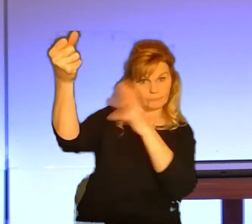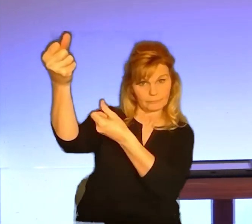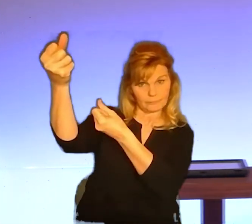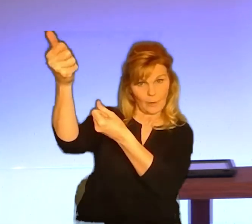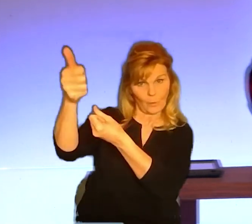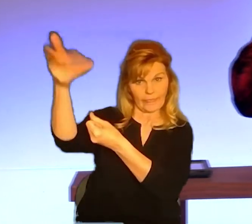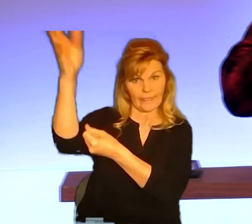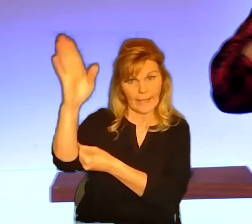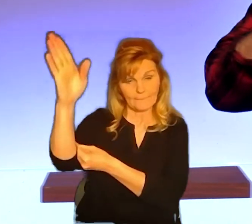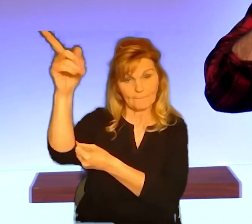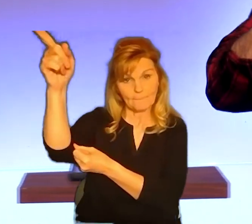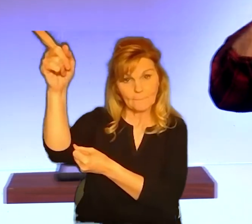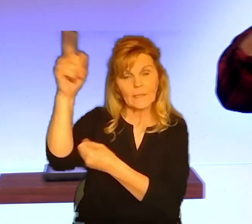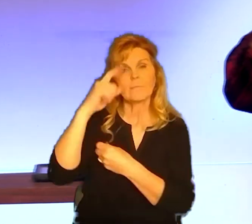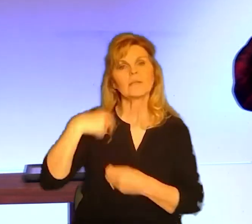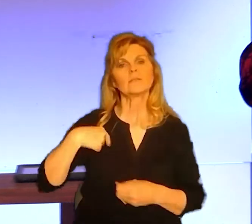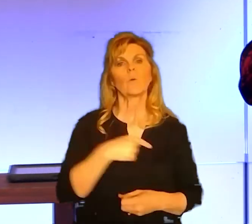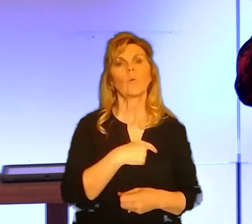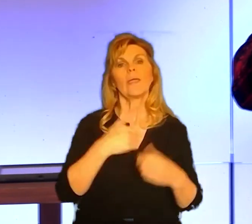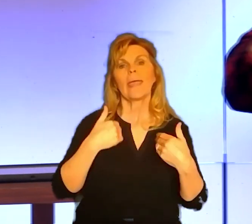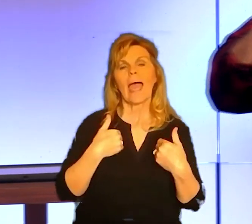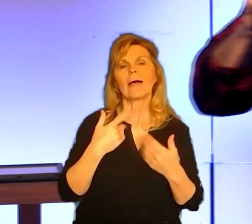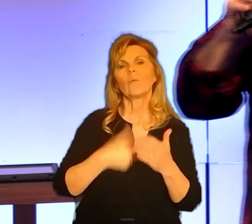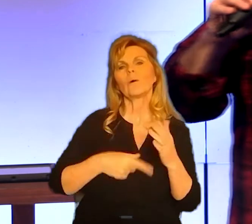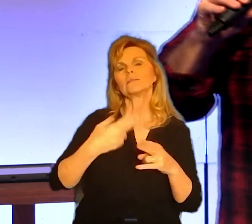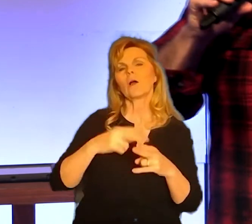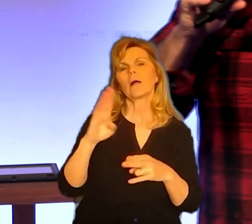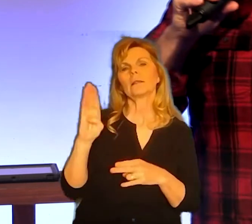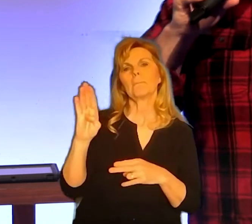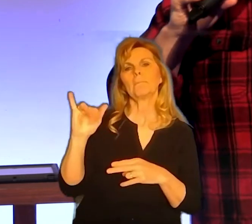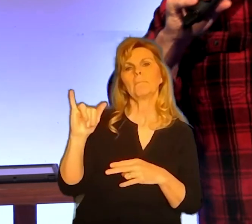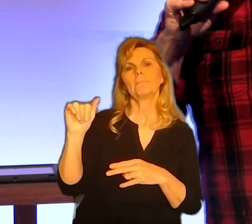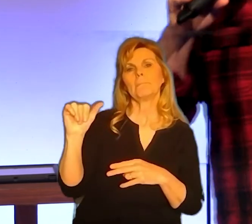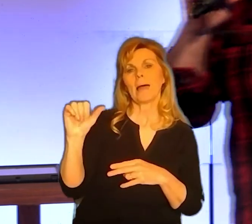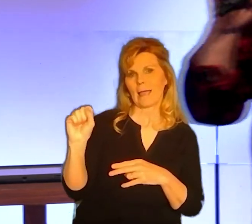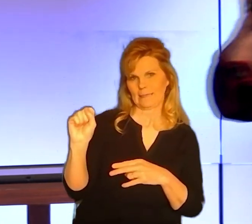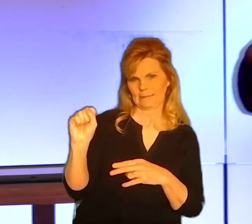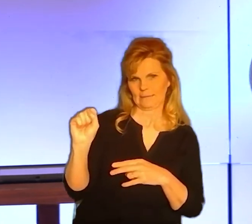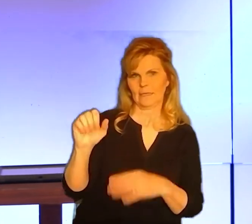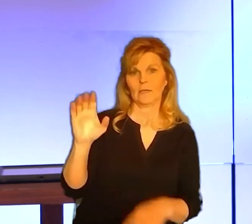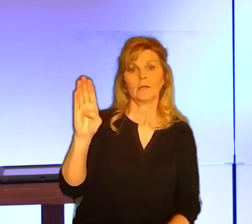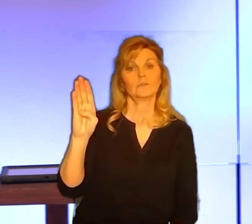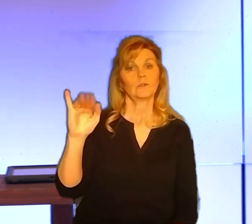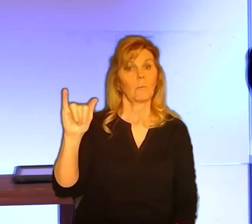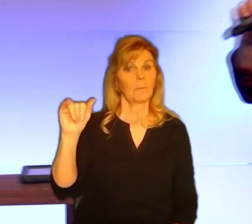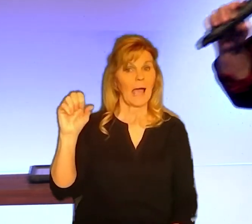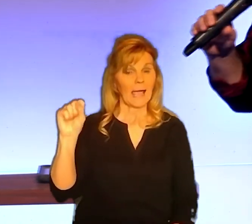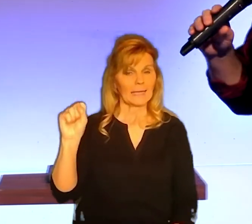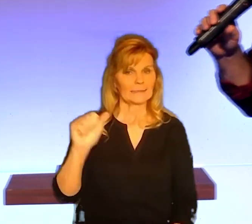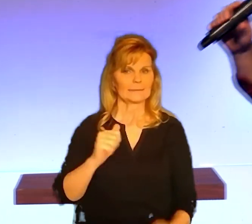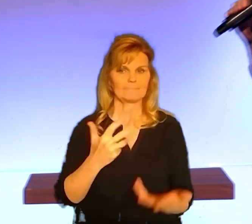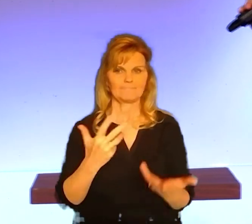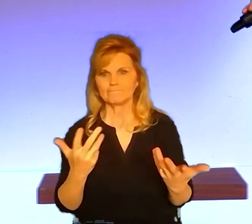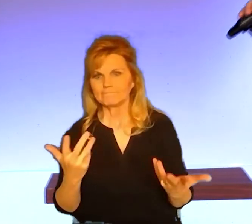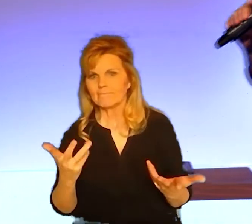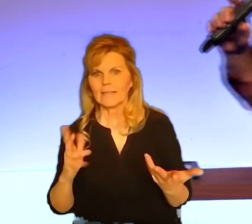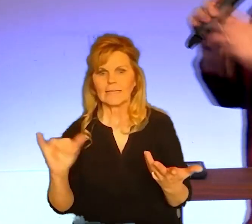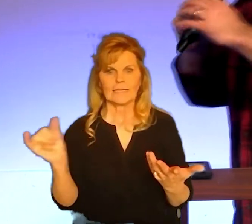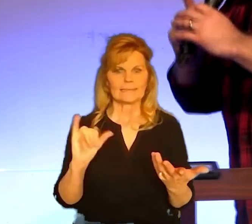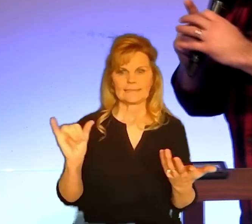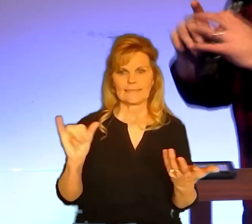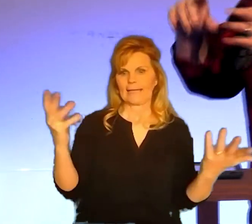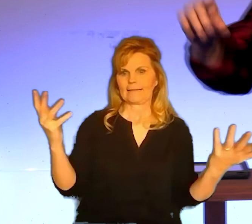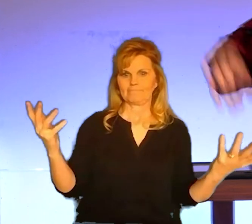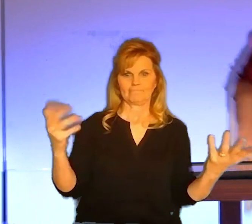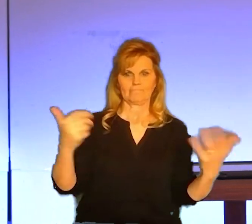we have what's called bias. Bias. Have you ever heard something and you're like, oh, I don't believe